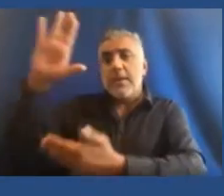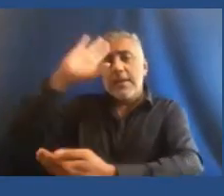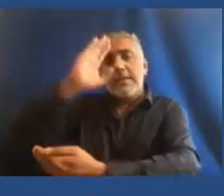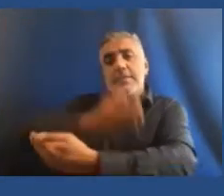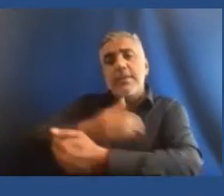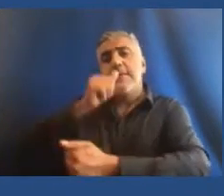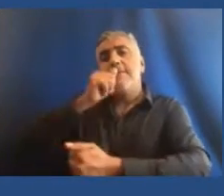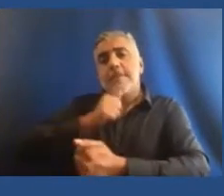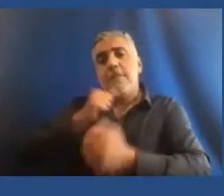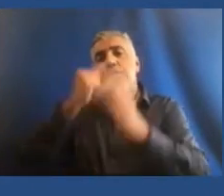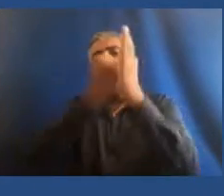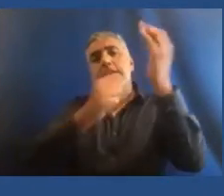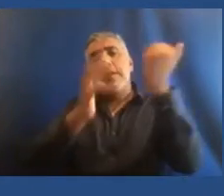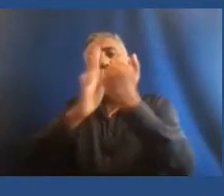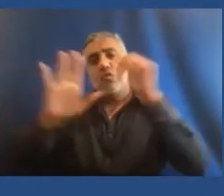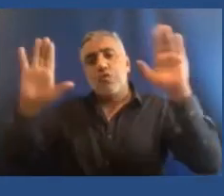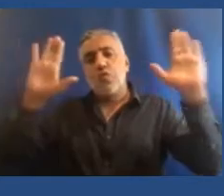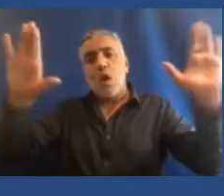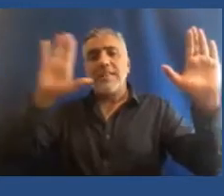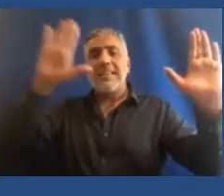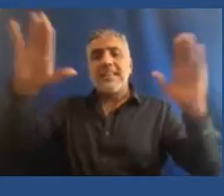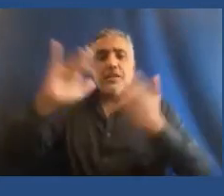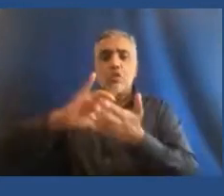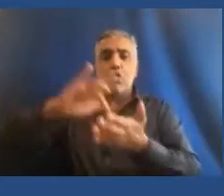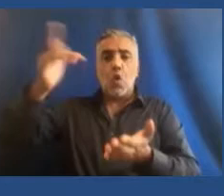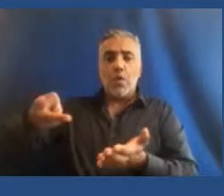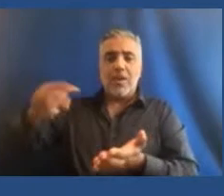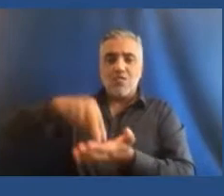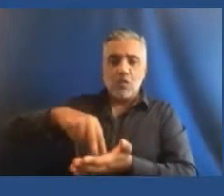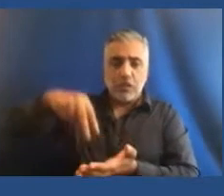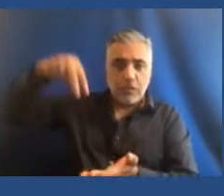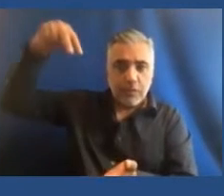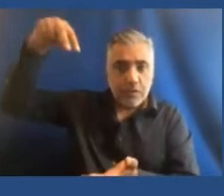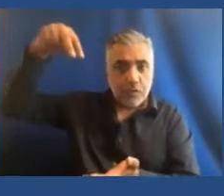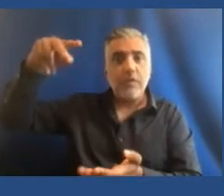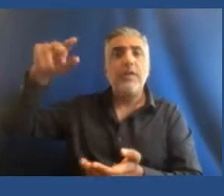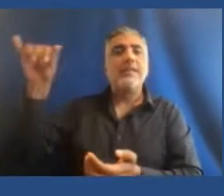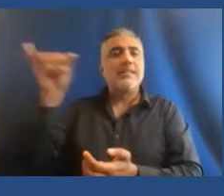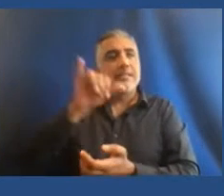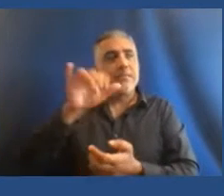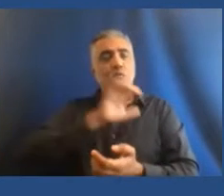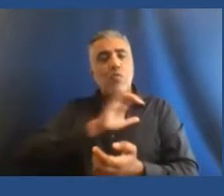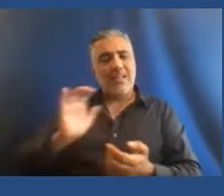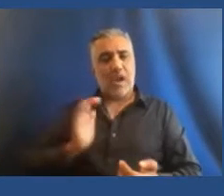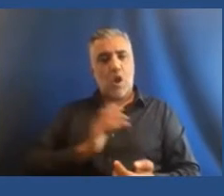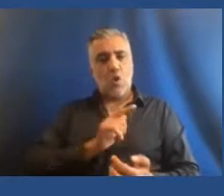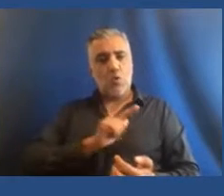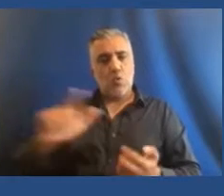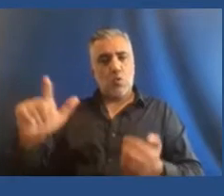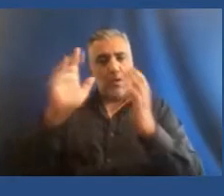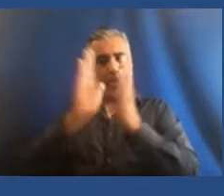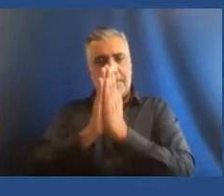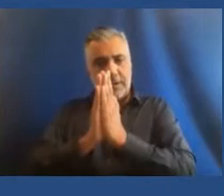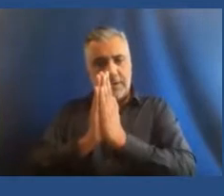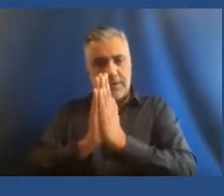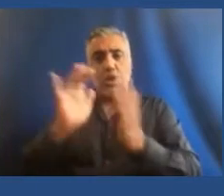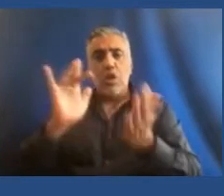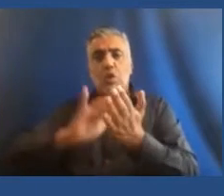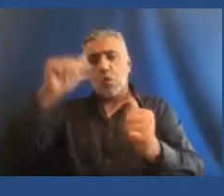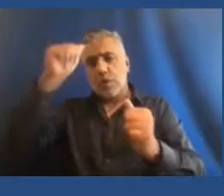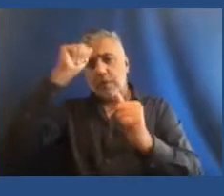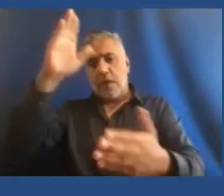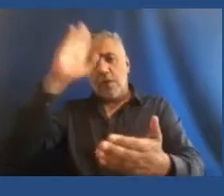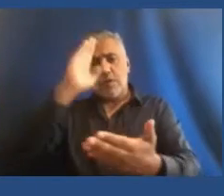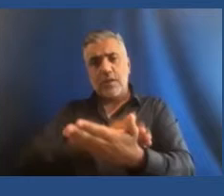Grazie a Tu, anco e sumo Domine, mente bus nostri si infunde. Ut angelo annunziante, Cristi Fili Tui, incarnazione in cognomium, per